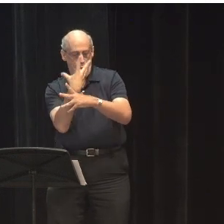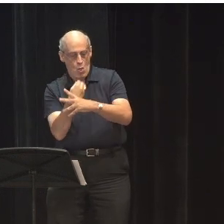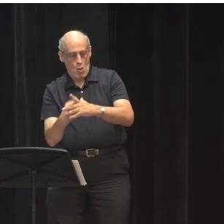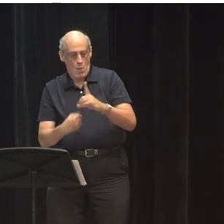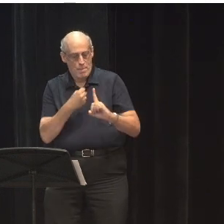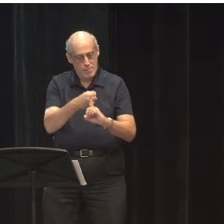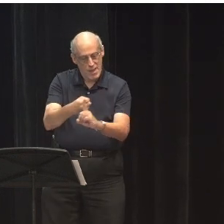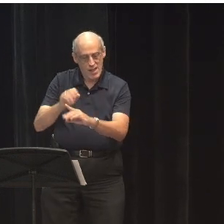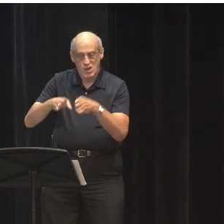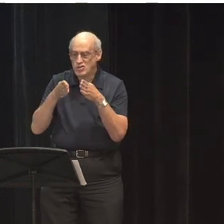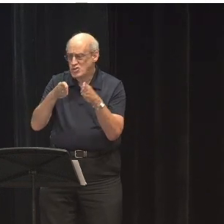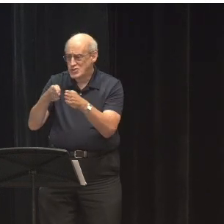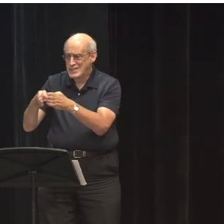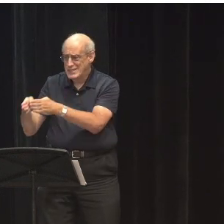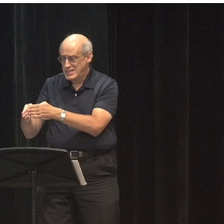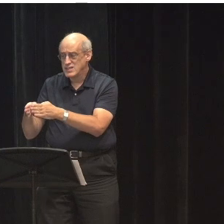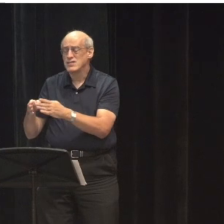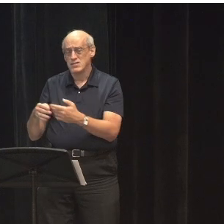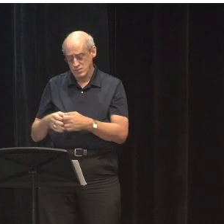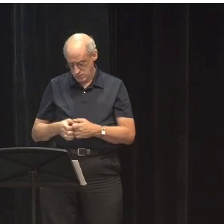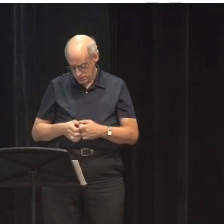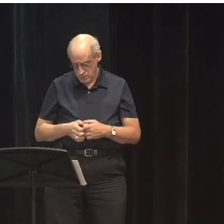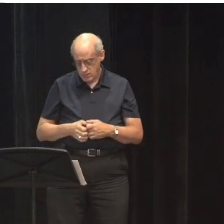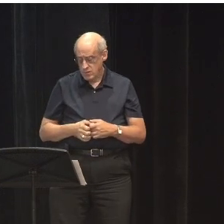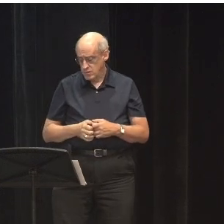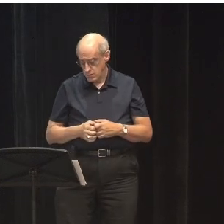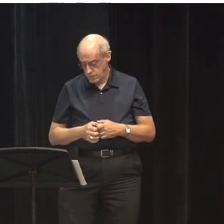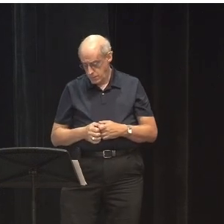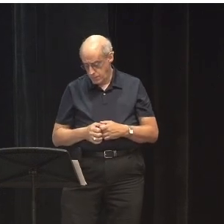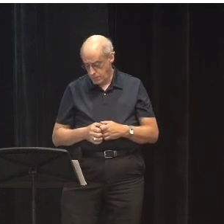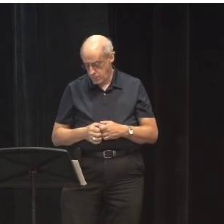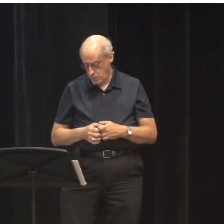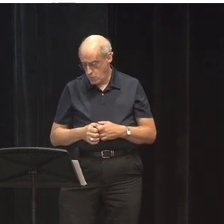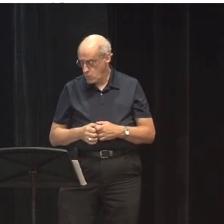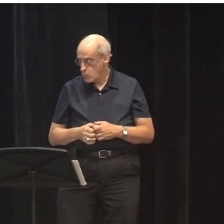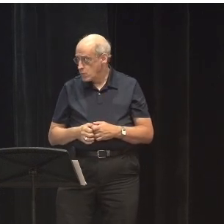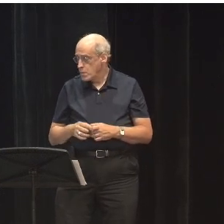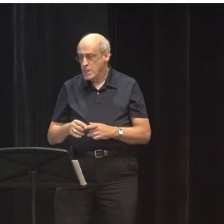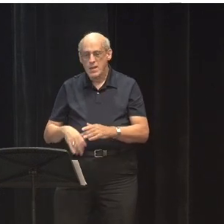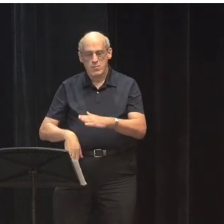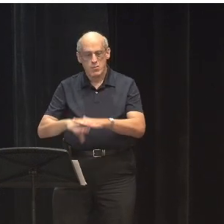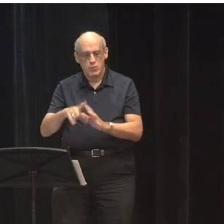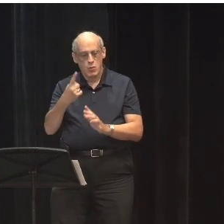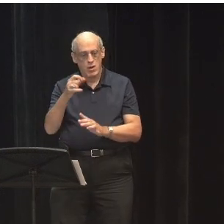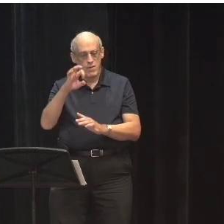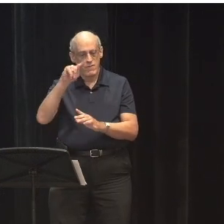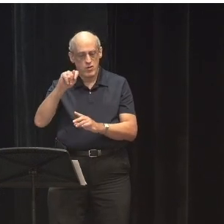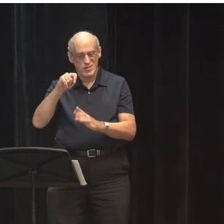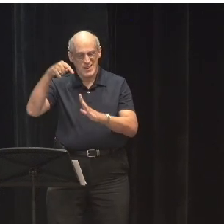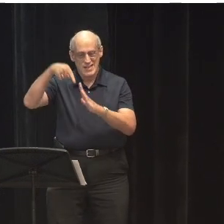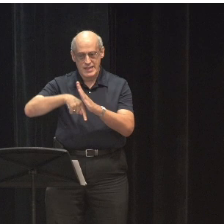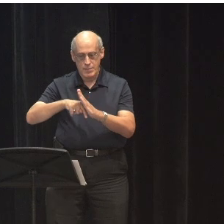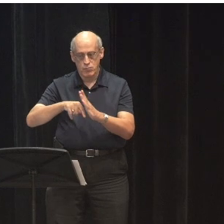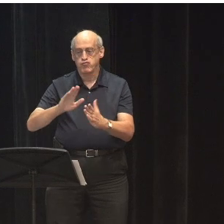the inland streets from our simultaneous rainstorm event up to a depth of 1 foot. In